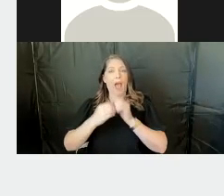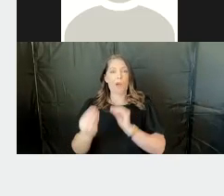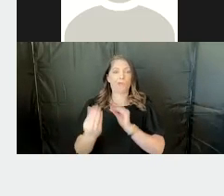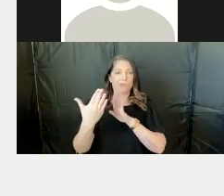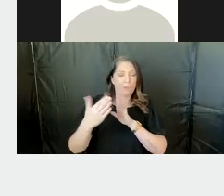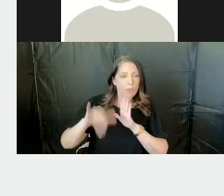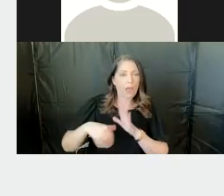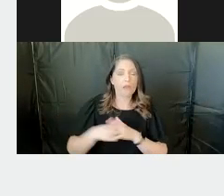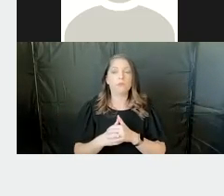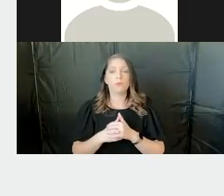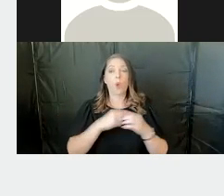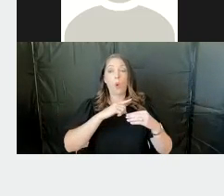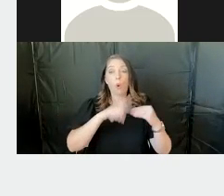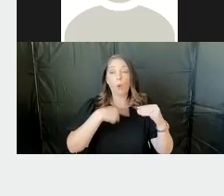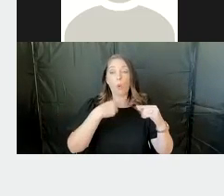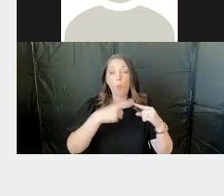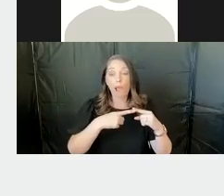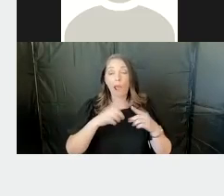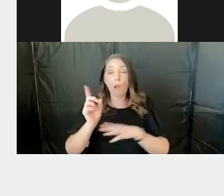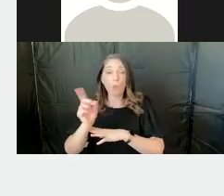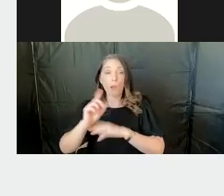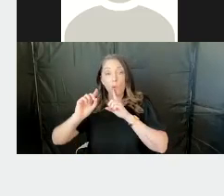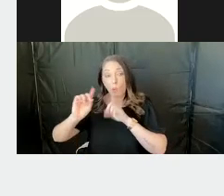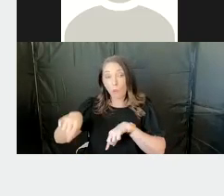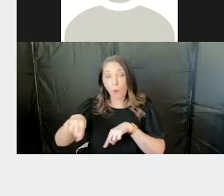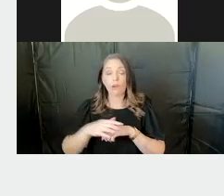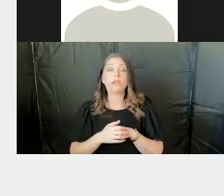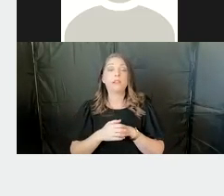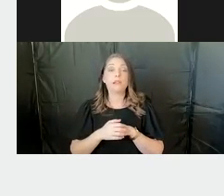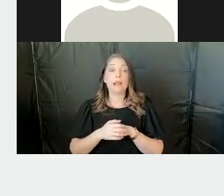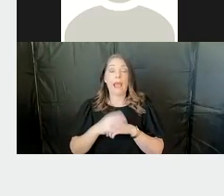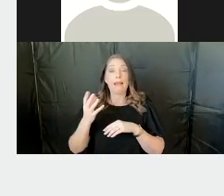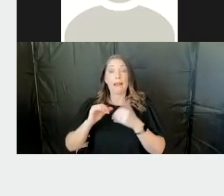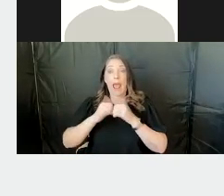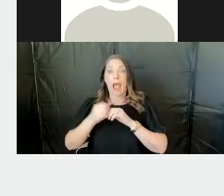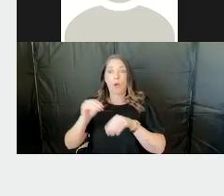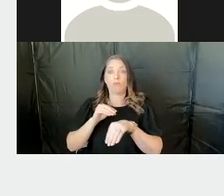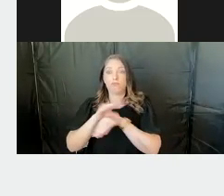to report it, the effects of abuse and neglect on victims.